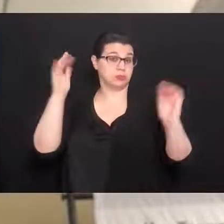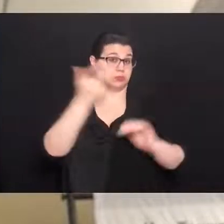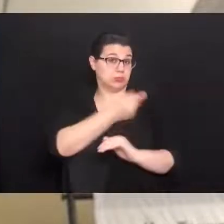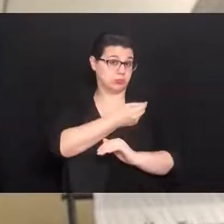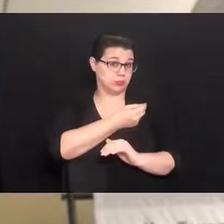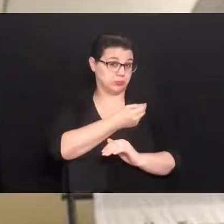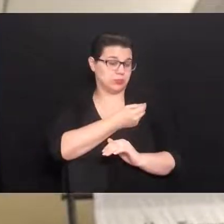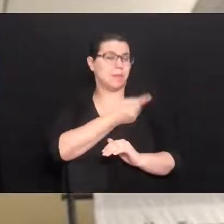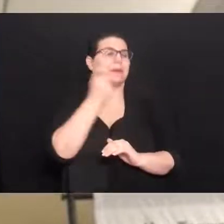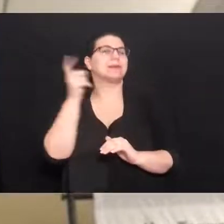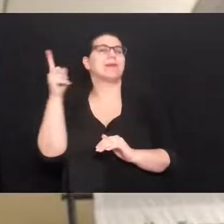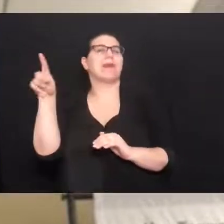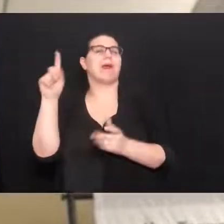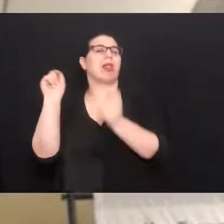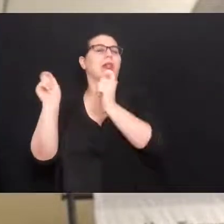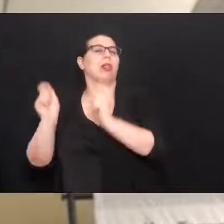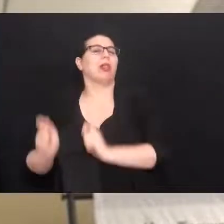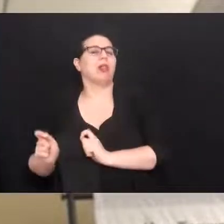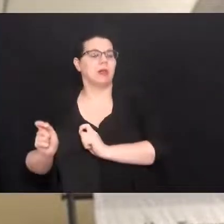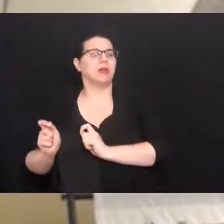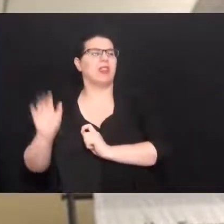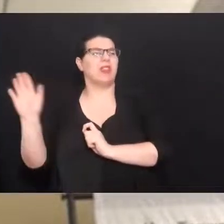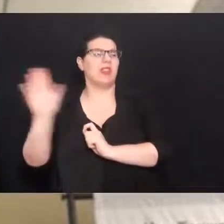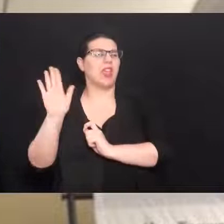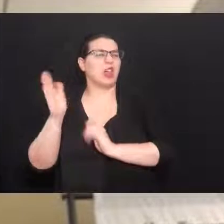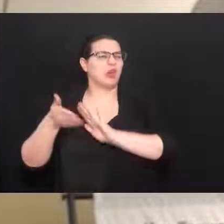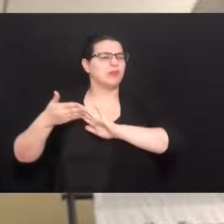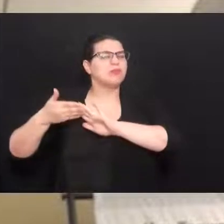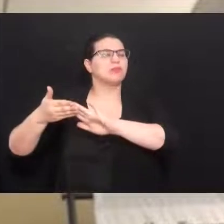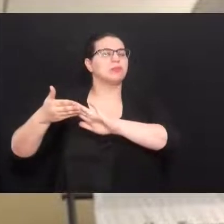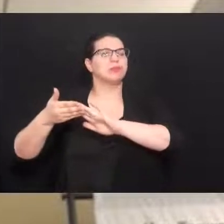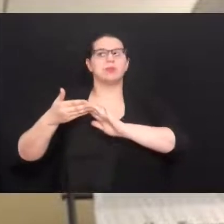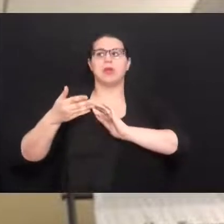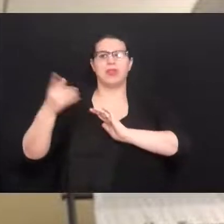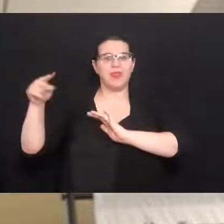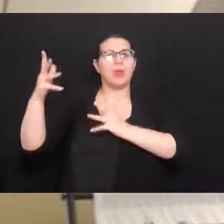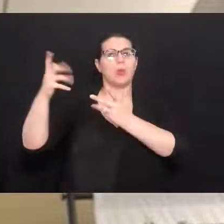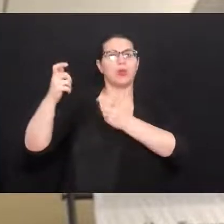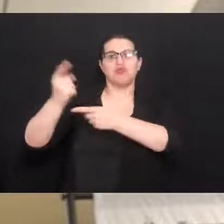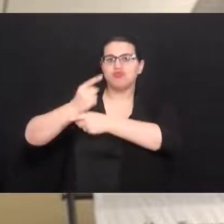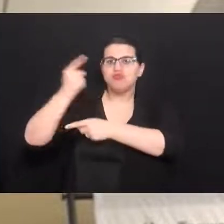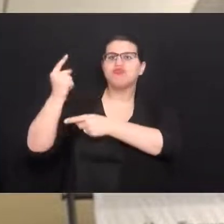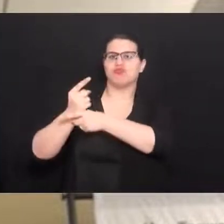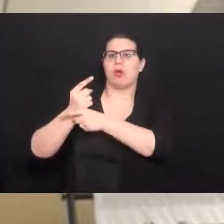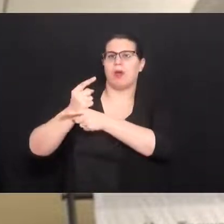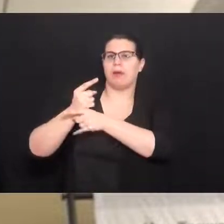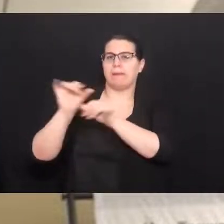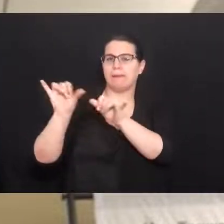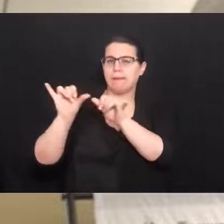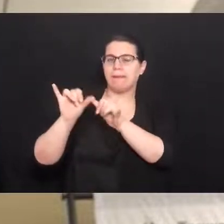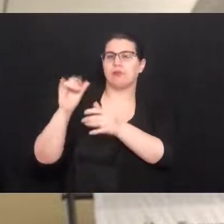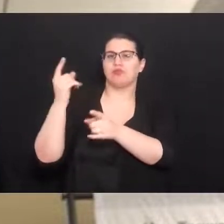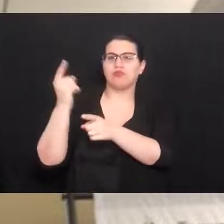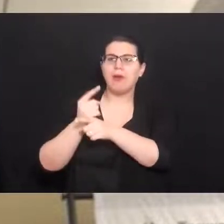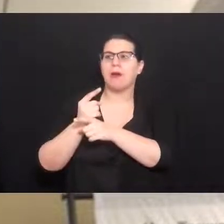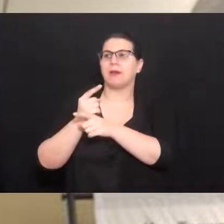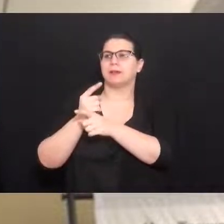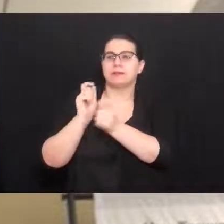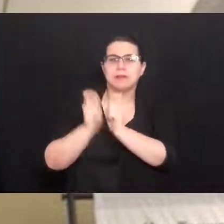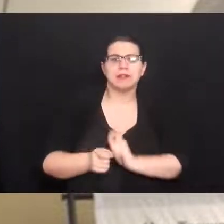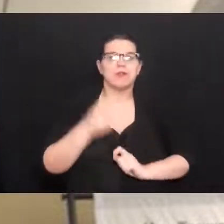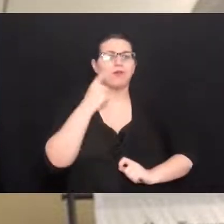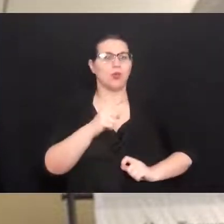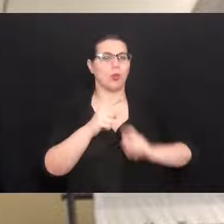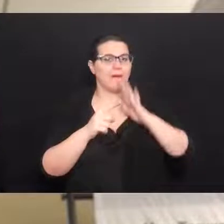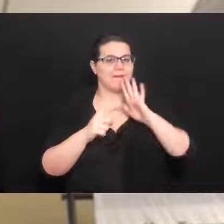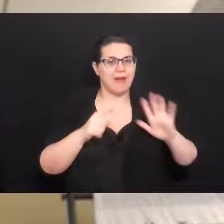their operations and makes sure that they get the appropriate doses out for the 5 to 11